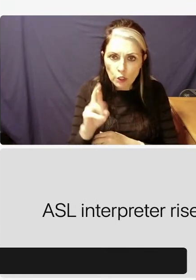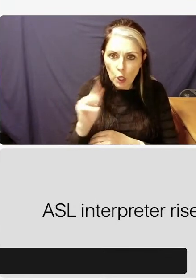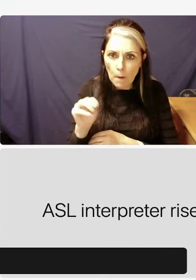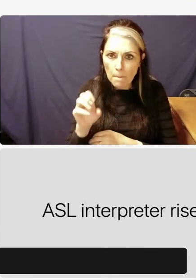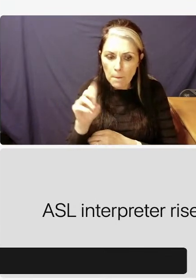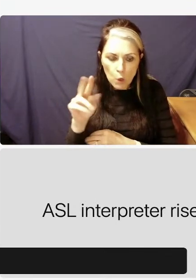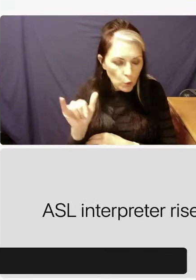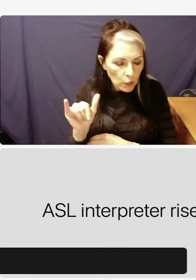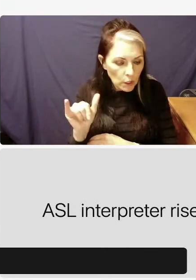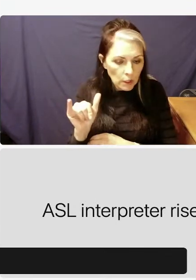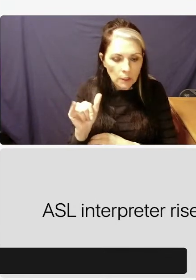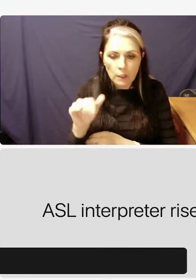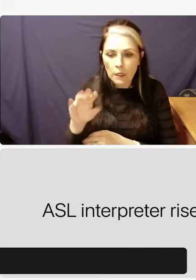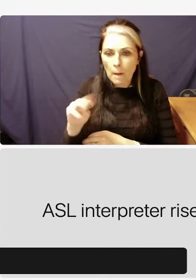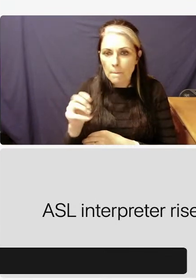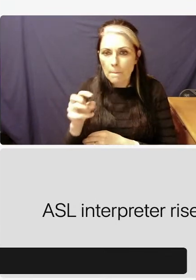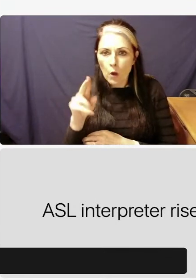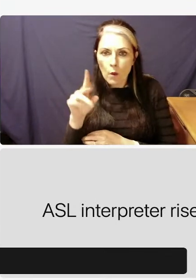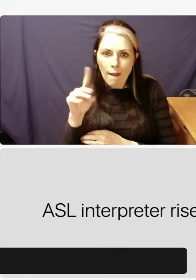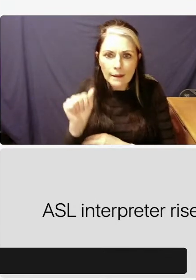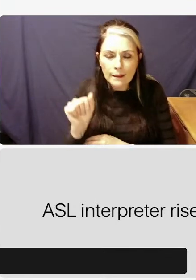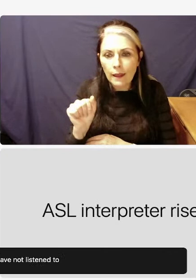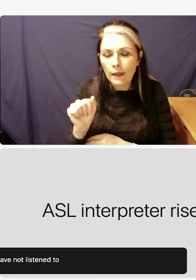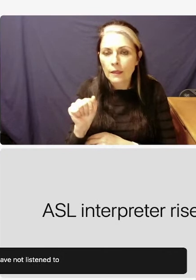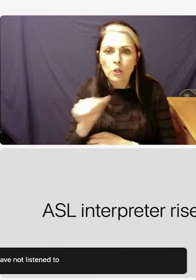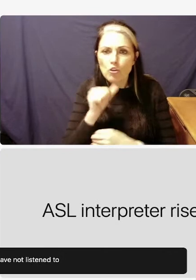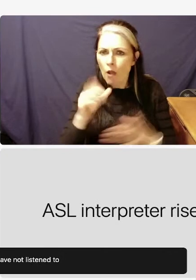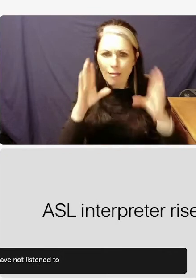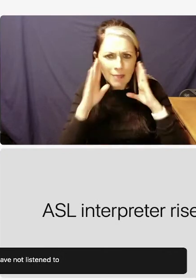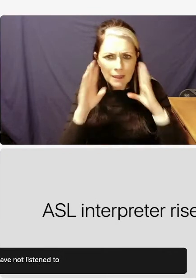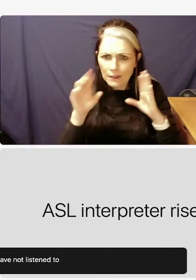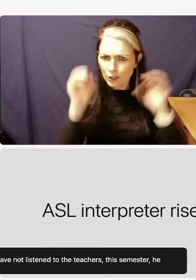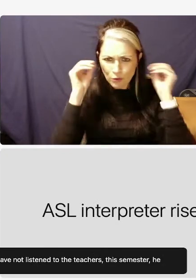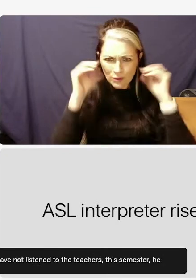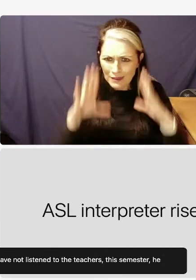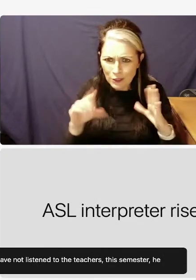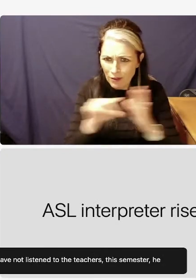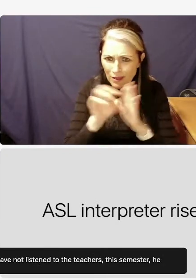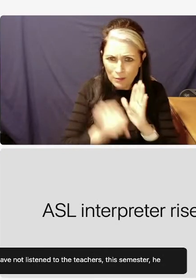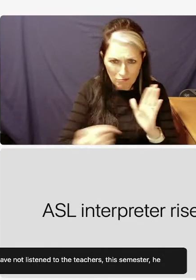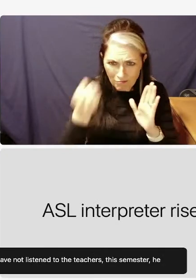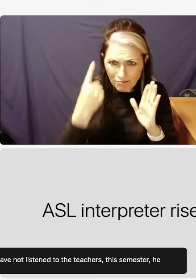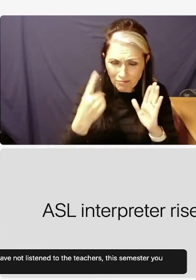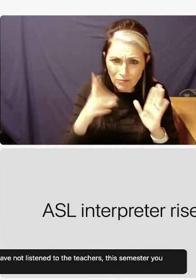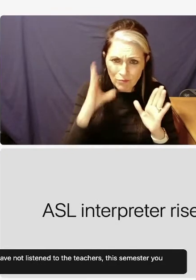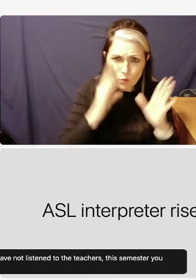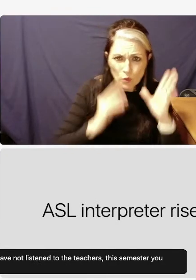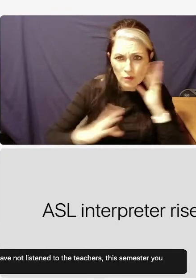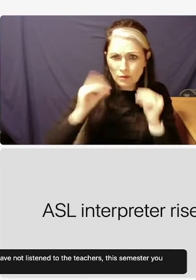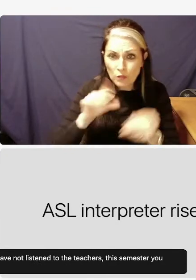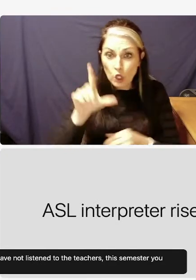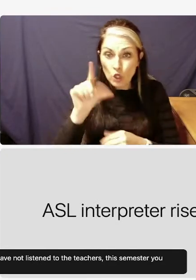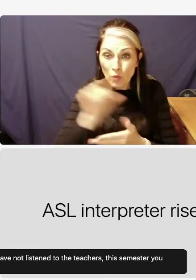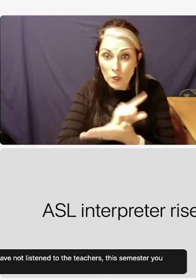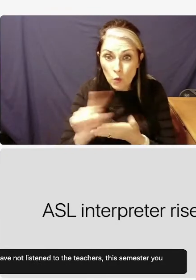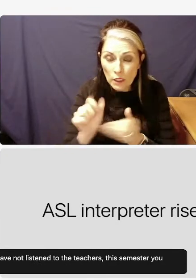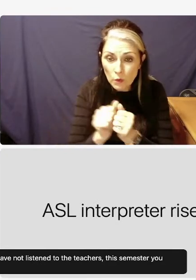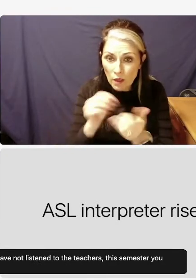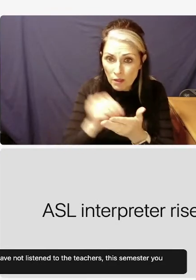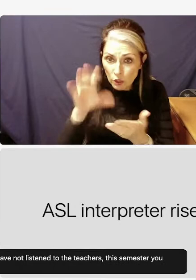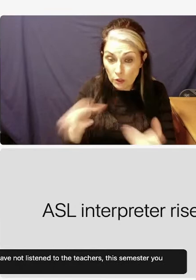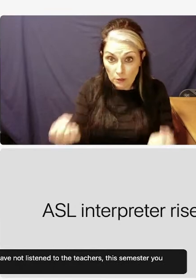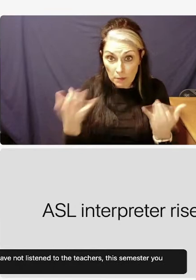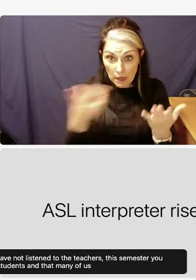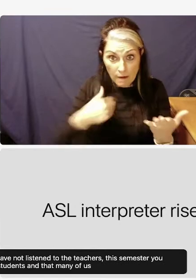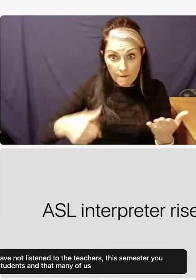peterson dr miranda you have not listened to the teachers this semester you do not understand what we've been through these past 20 weeks with our students and that many of